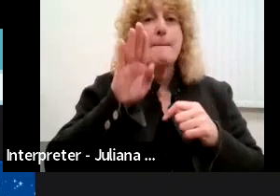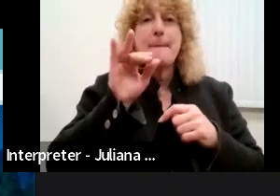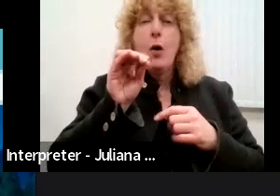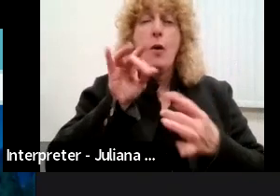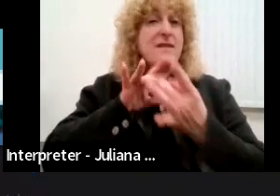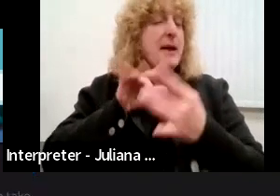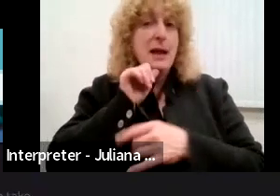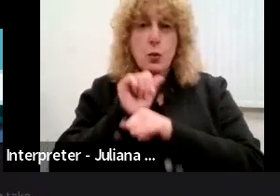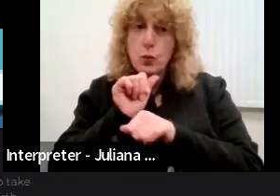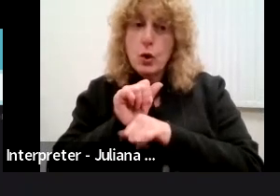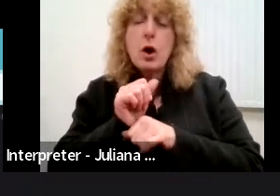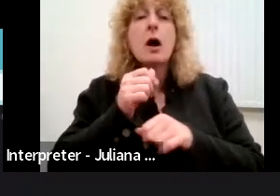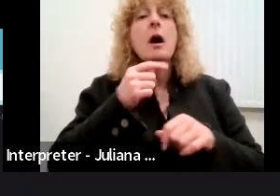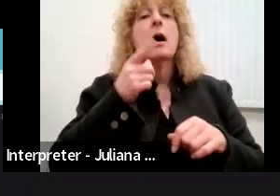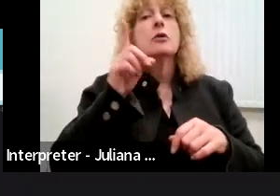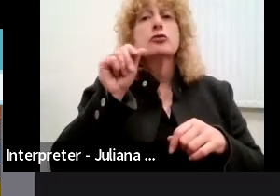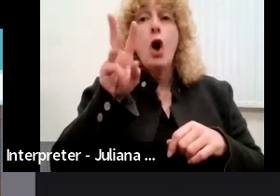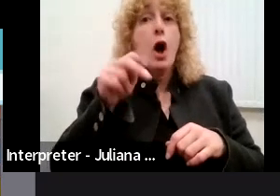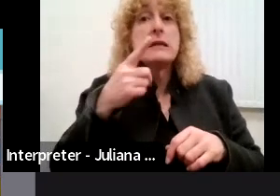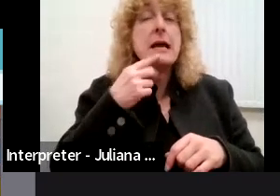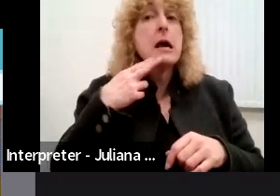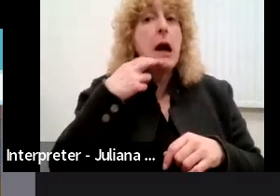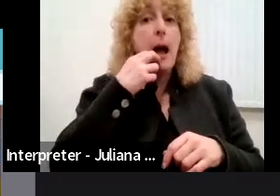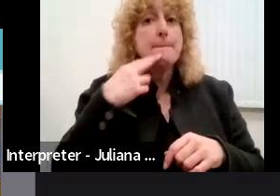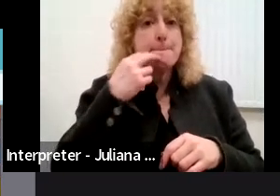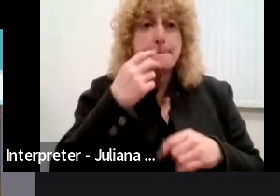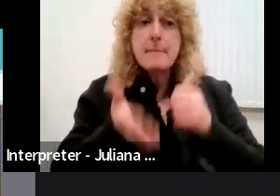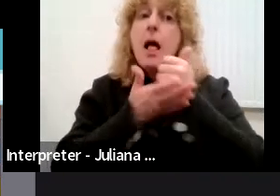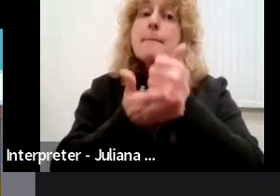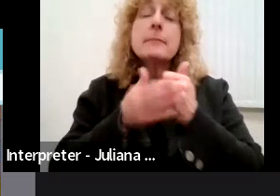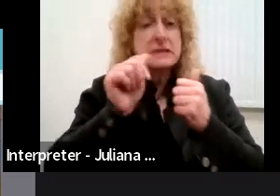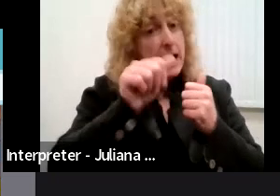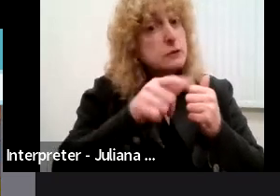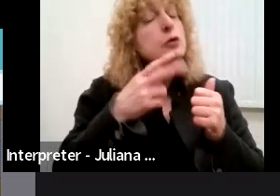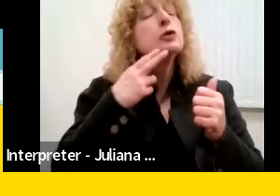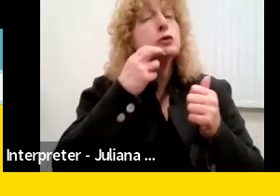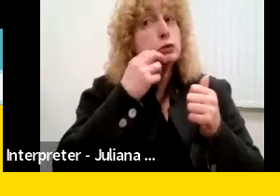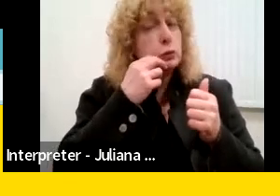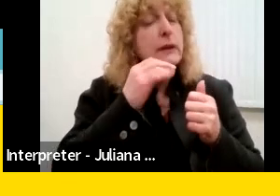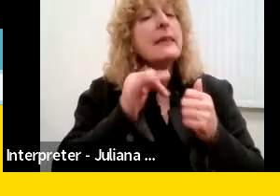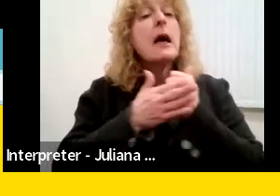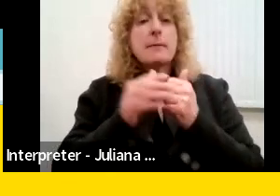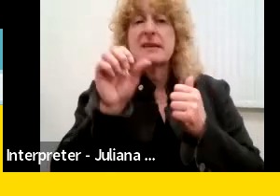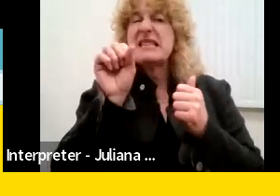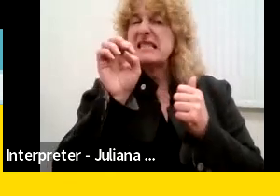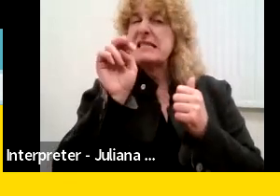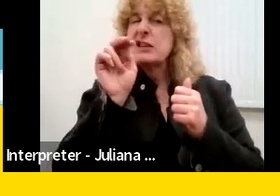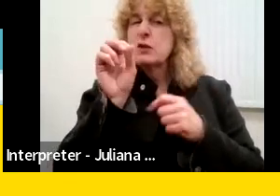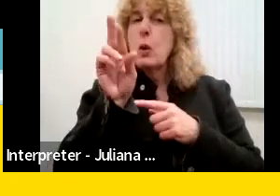says, chewing bubble gum helps me. Yes, chewing sensory. We'll talk about that too. But this is a cool